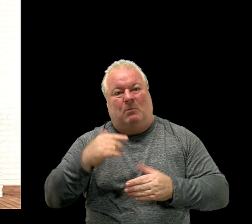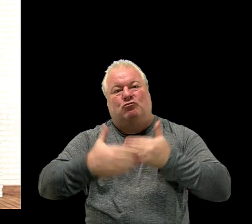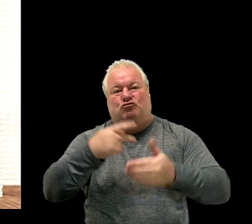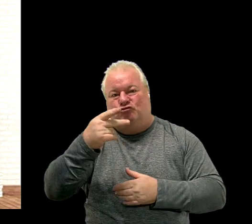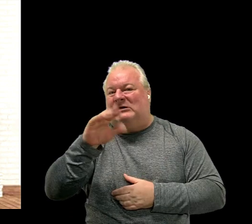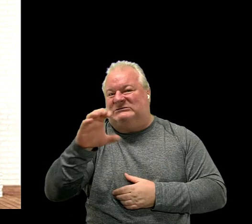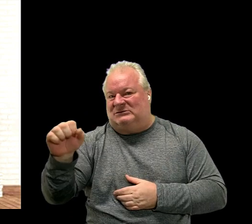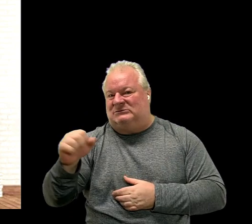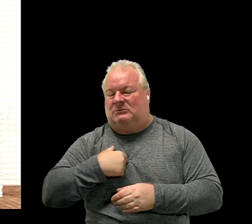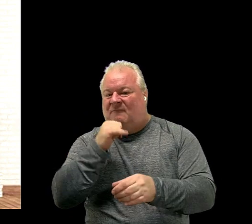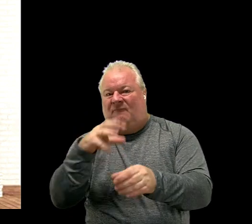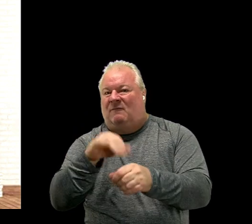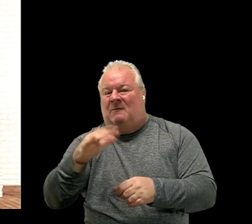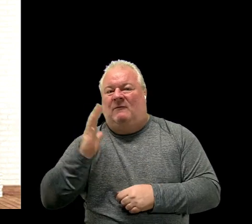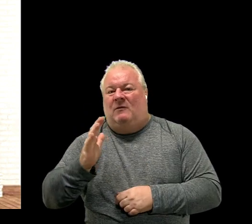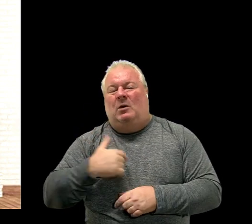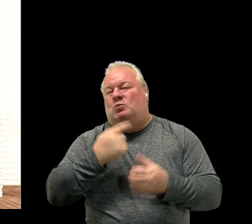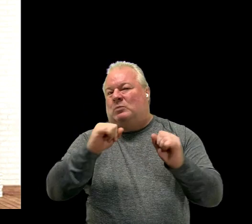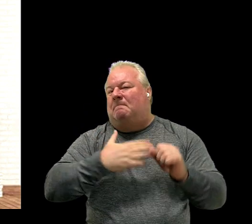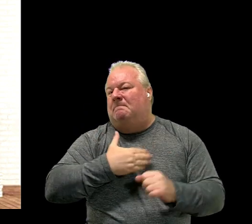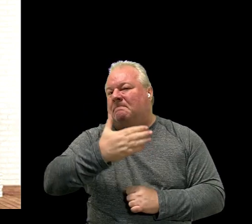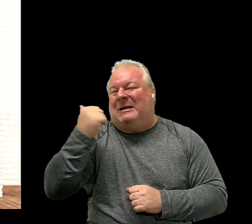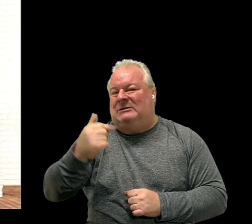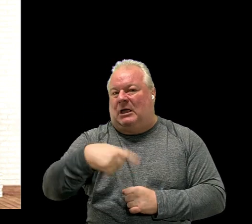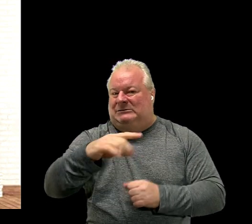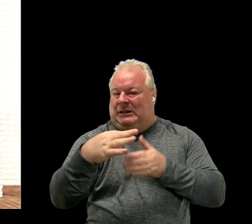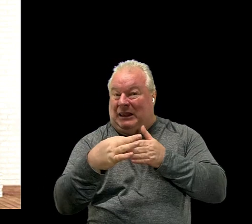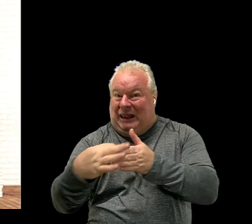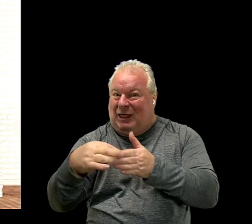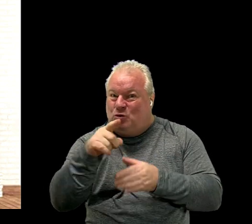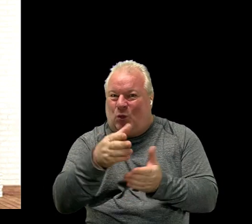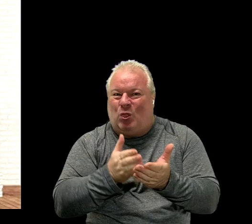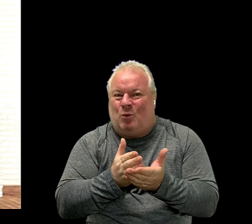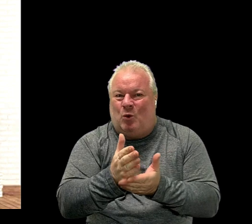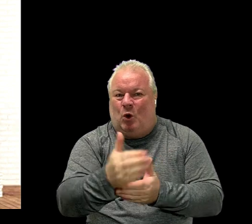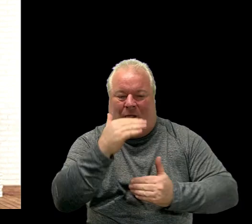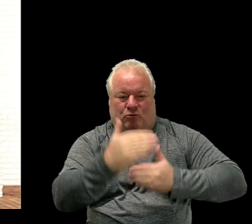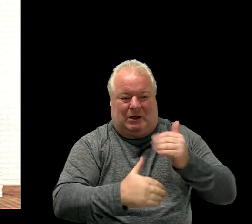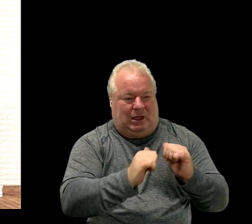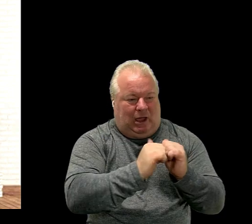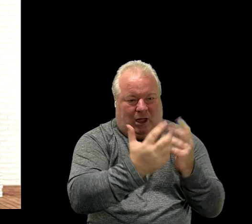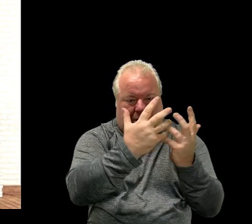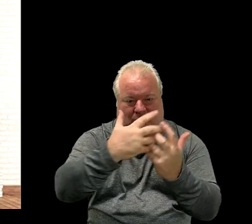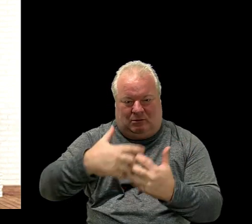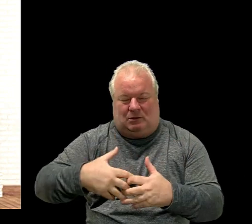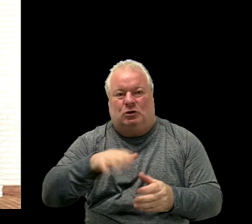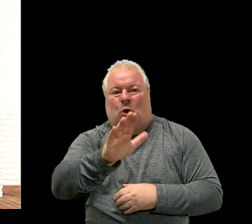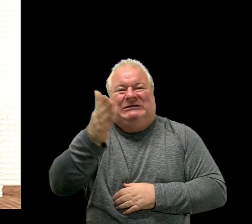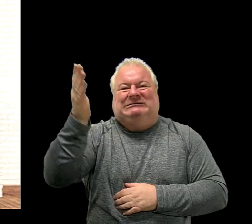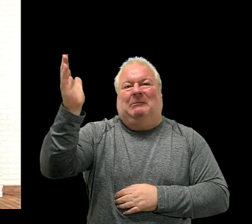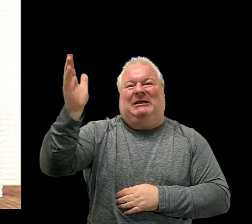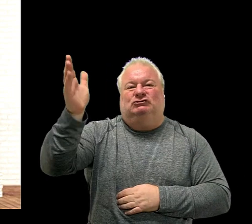very best to take us through this process, and our speeches,